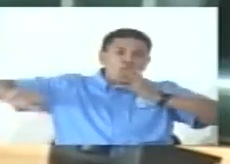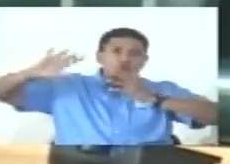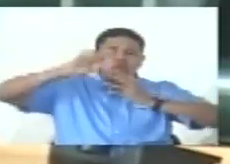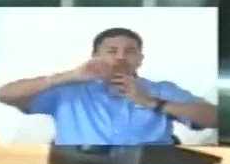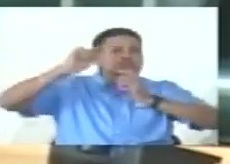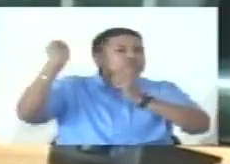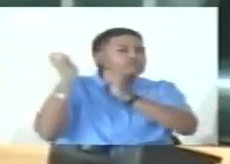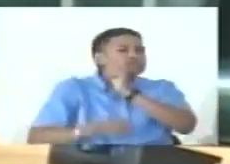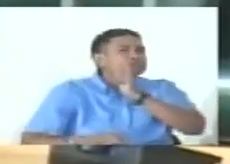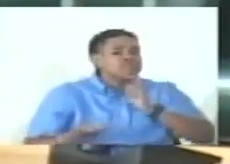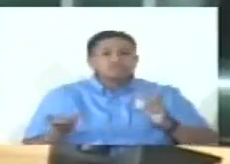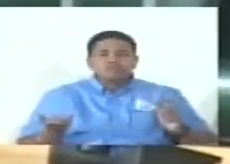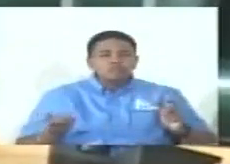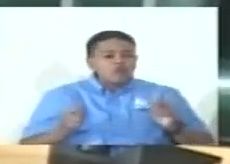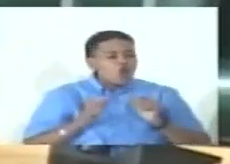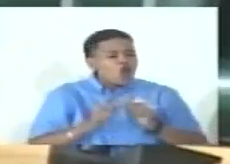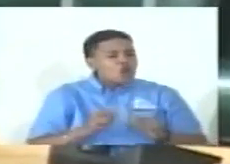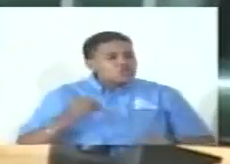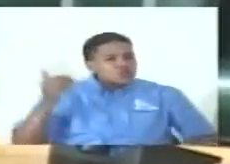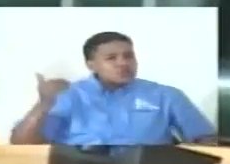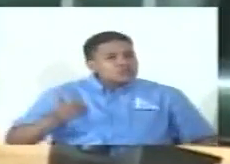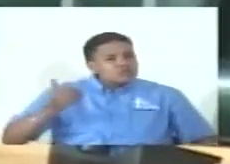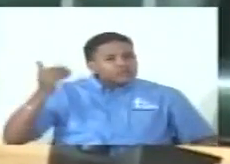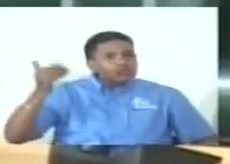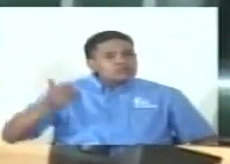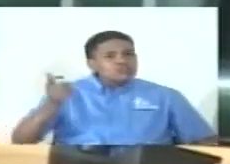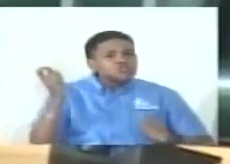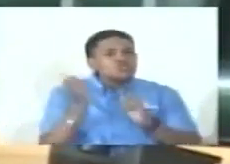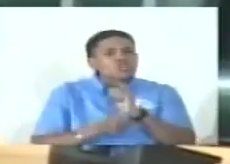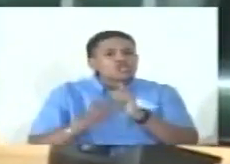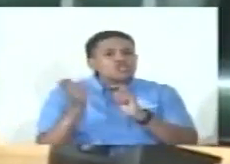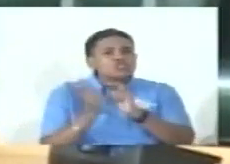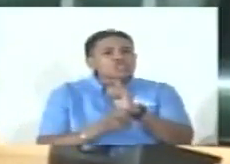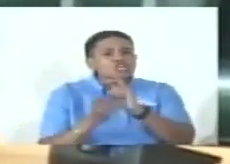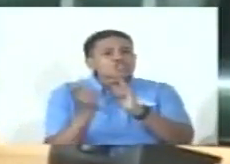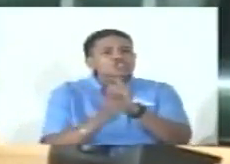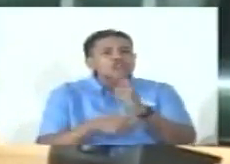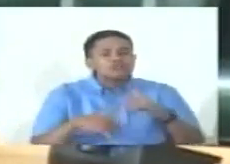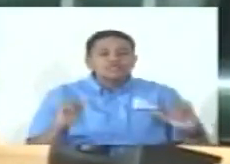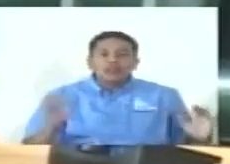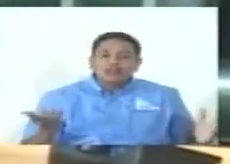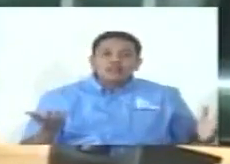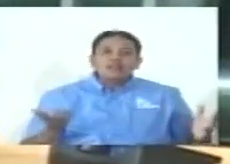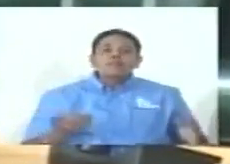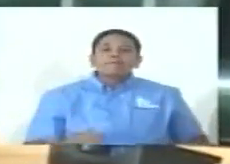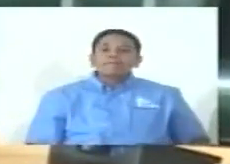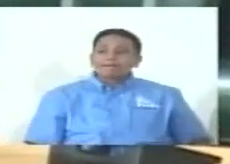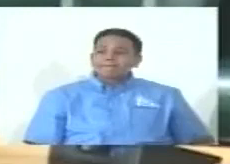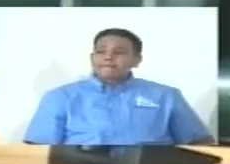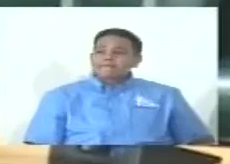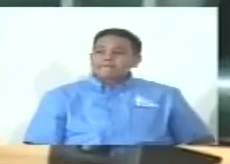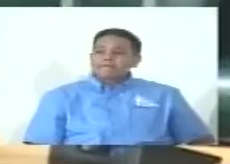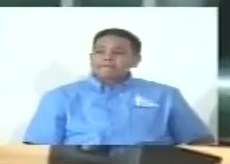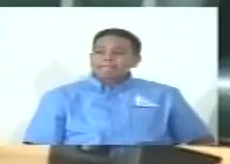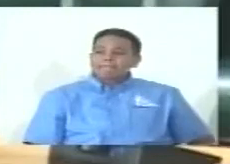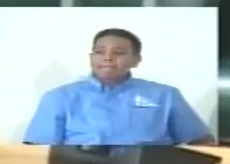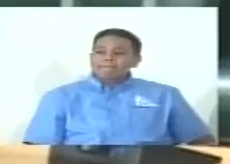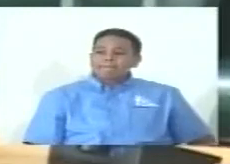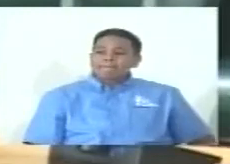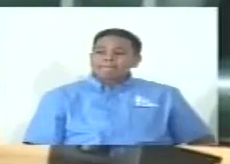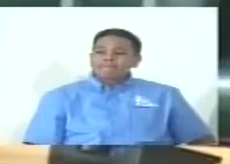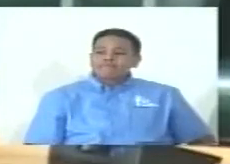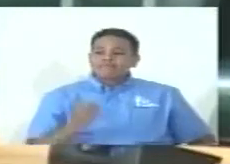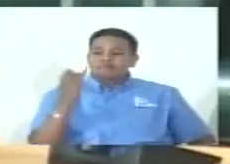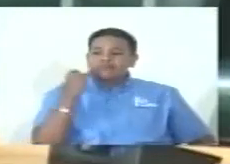It continues to change. It is changing as we speak. Mr. President, if the internet